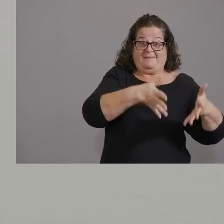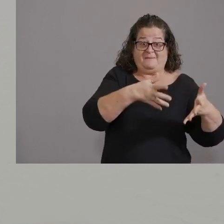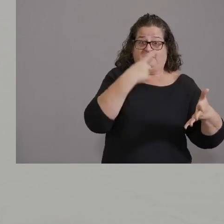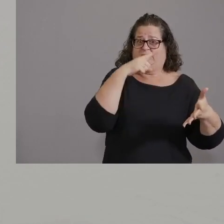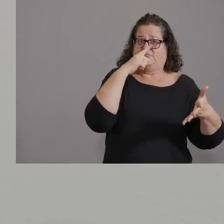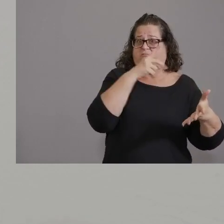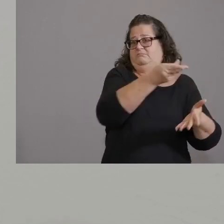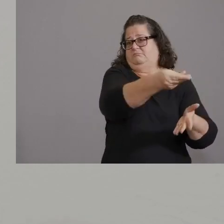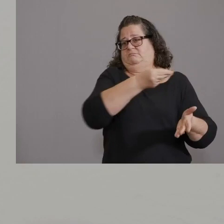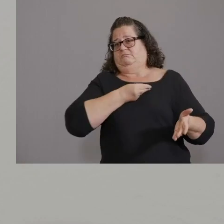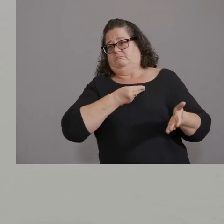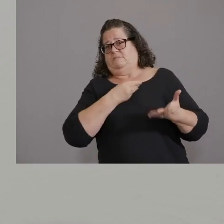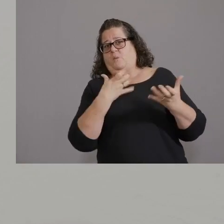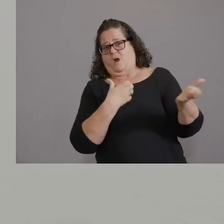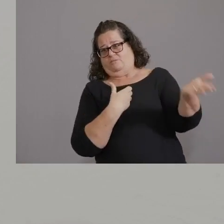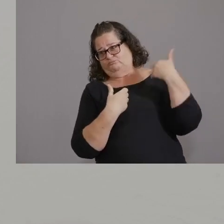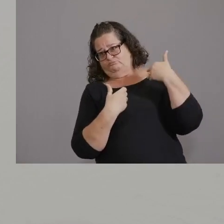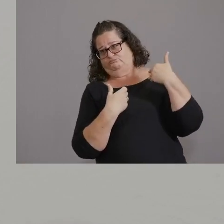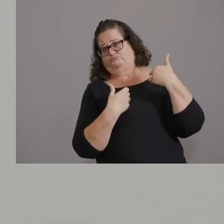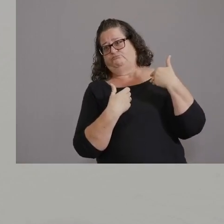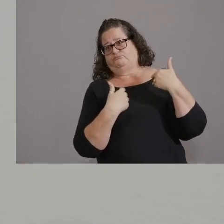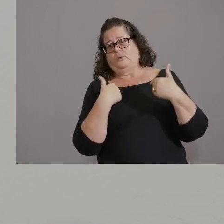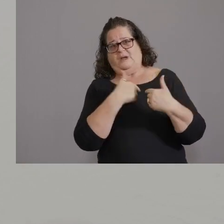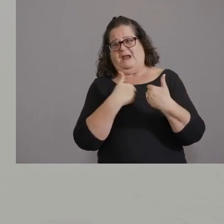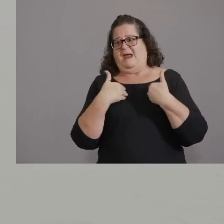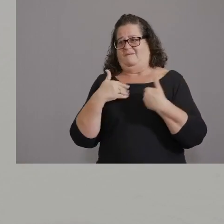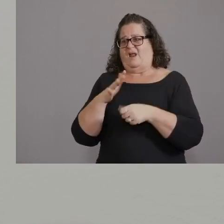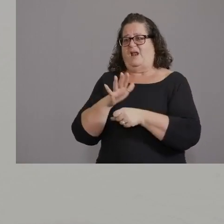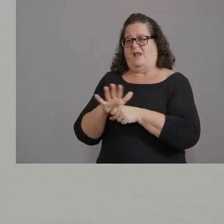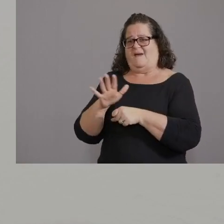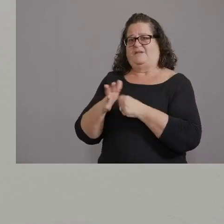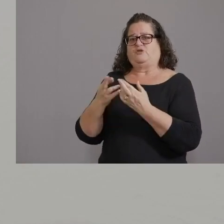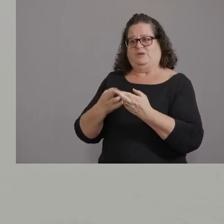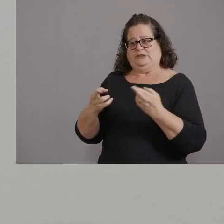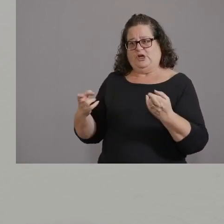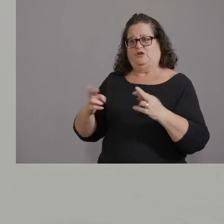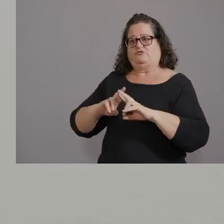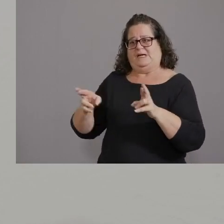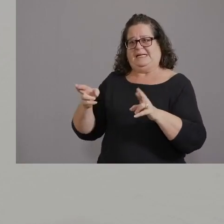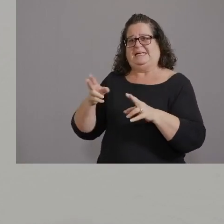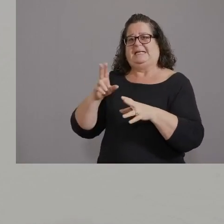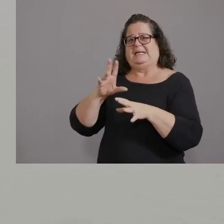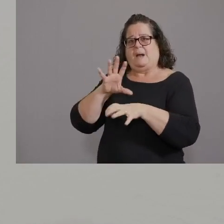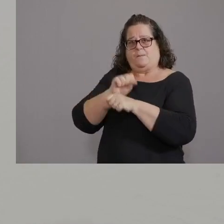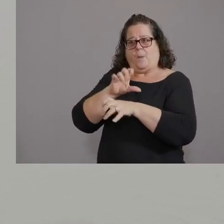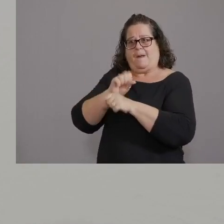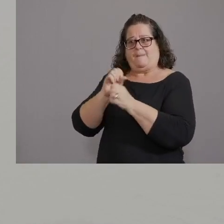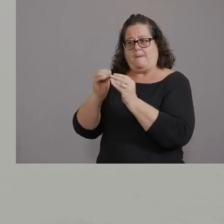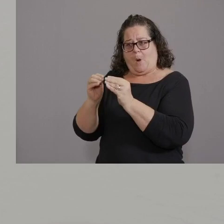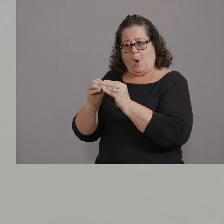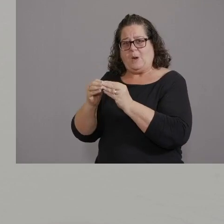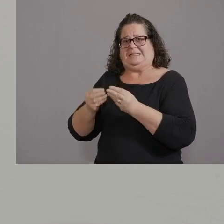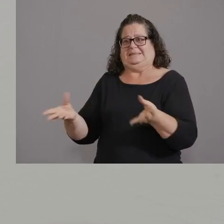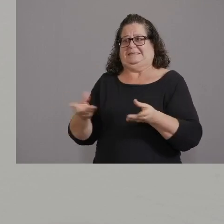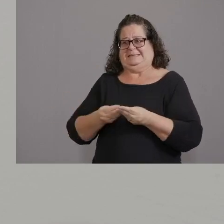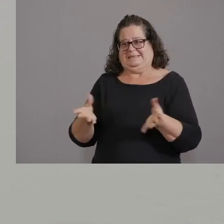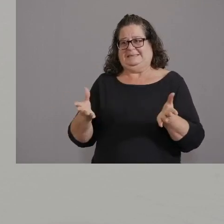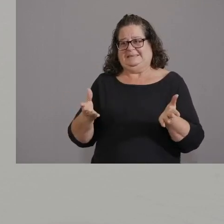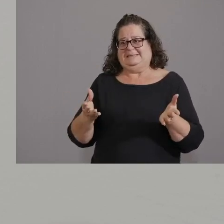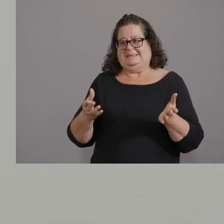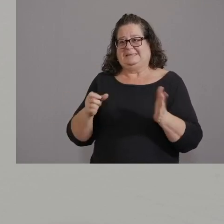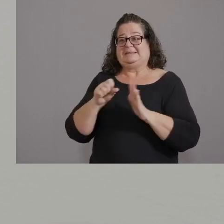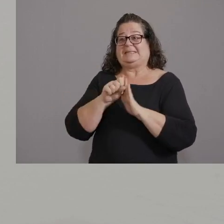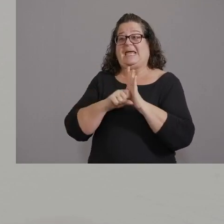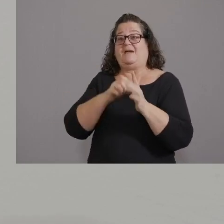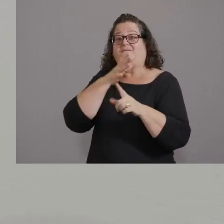capacity now to increase the number of, appointments, the number of shots we're given. State Farm Stadium actually has